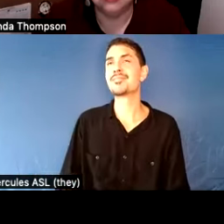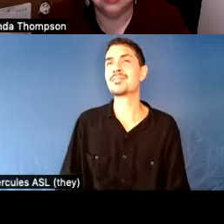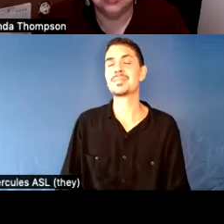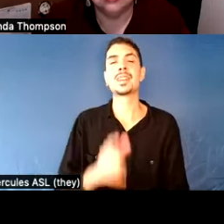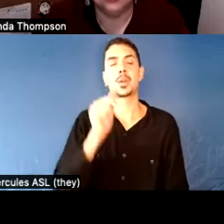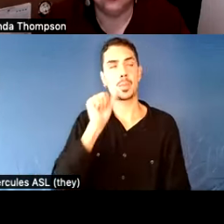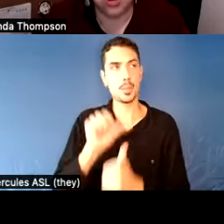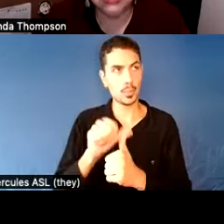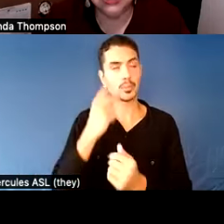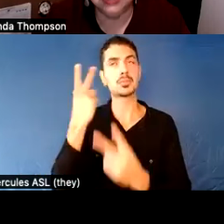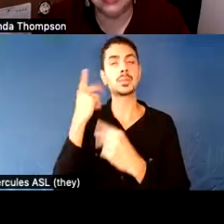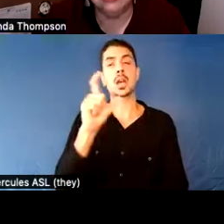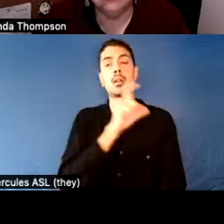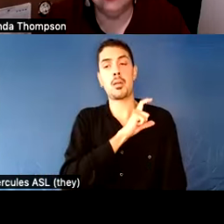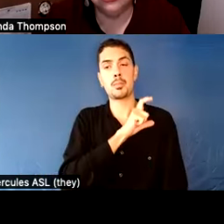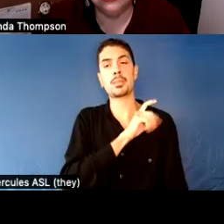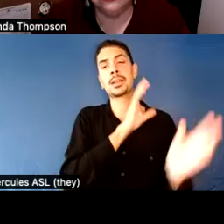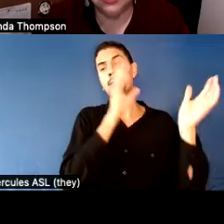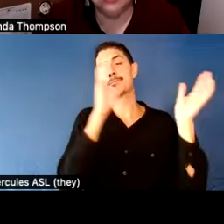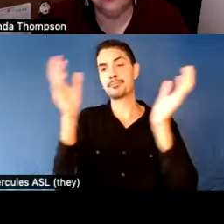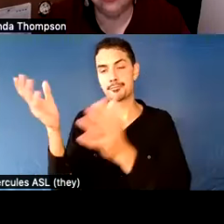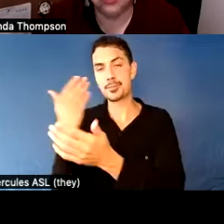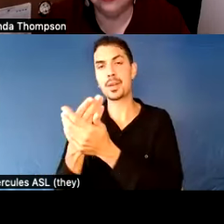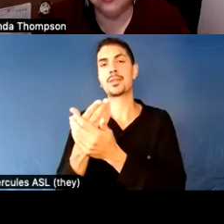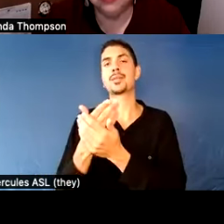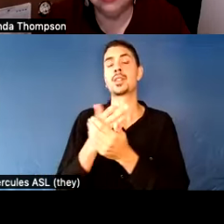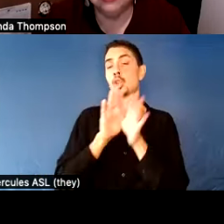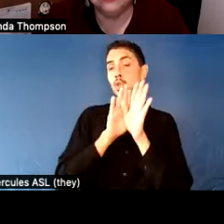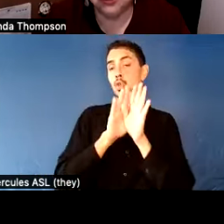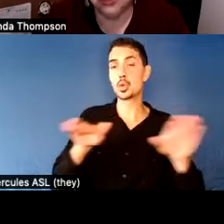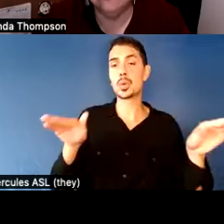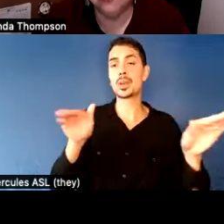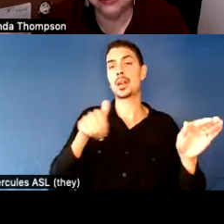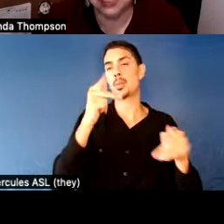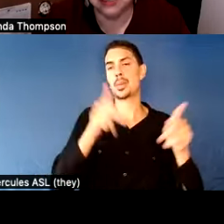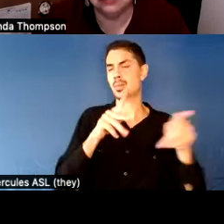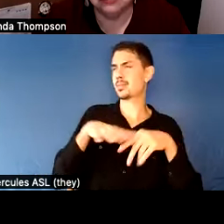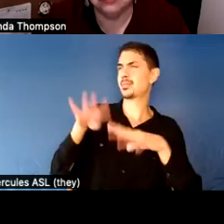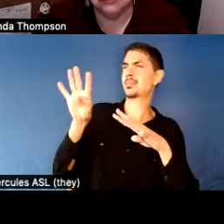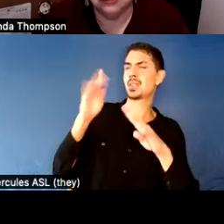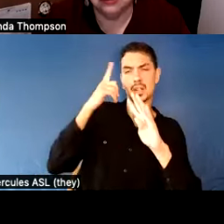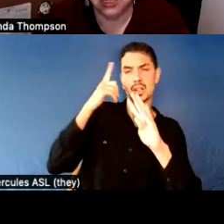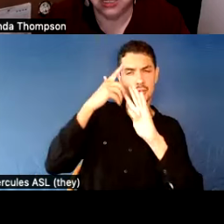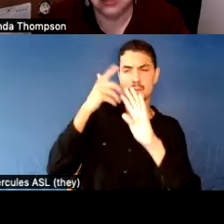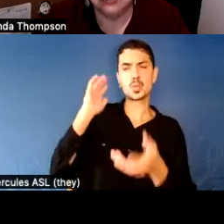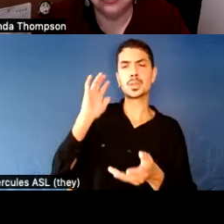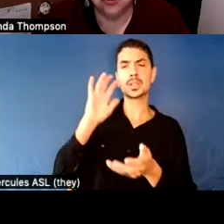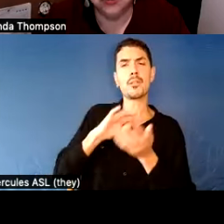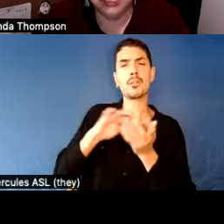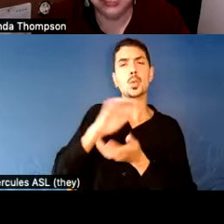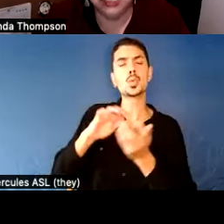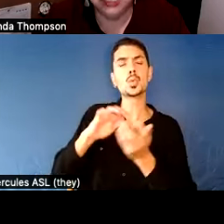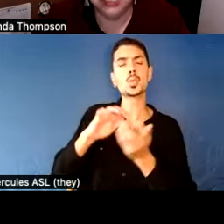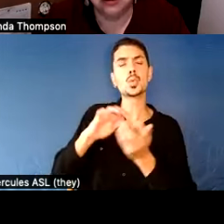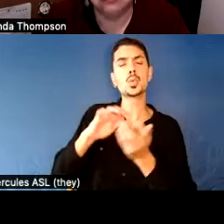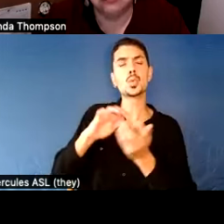And so you're watching that. And I think for children and for other people, it's very confusing. And